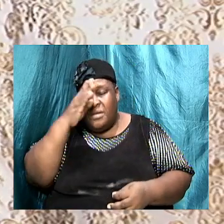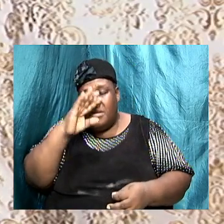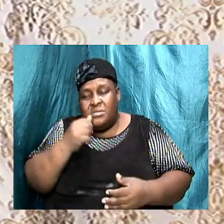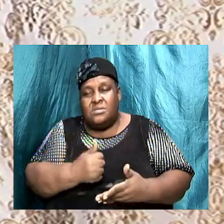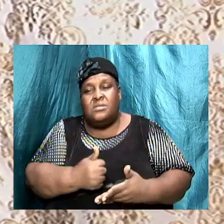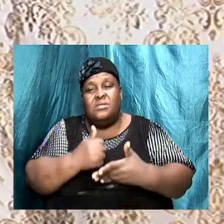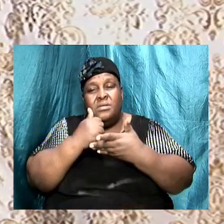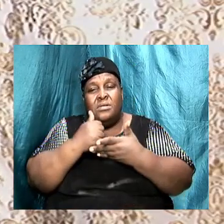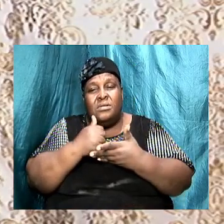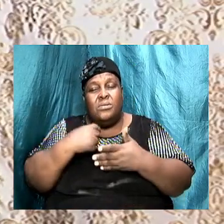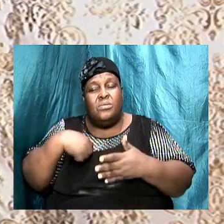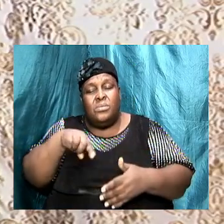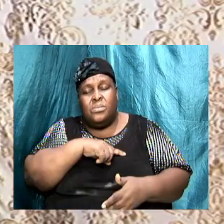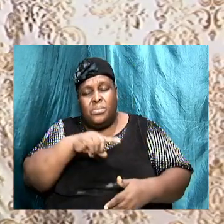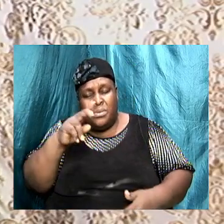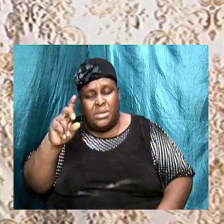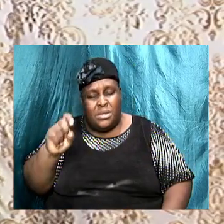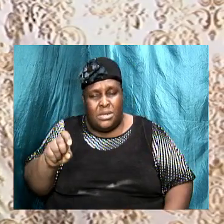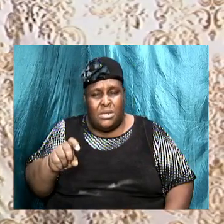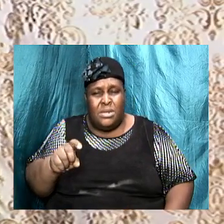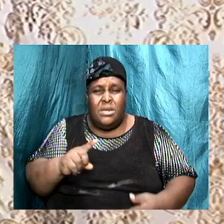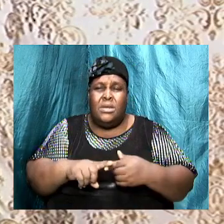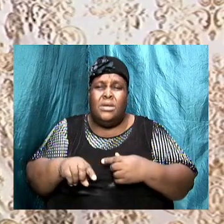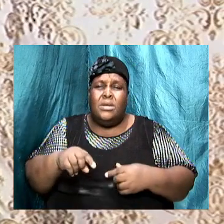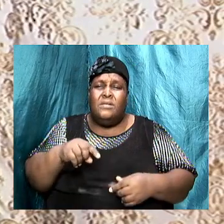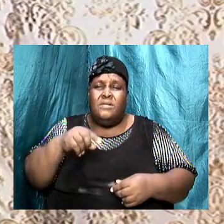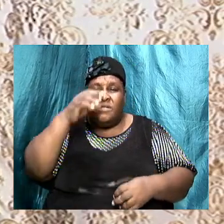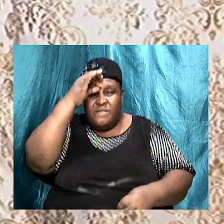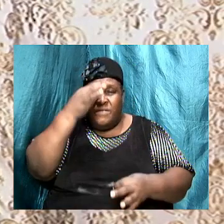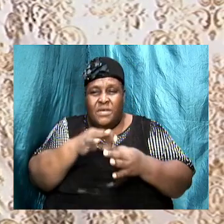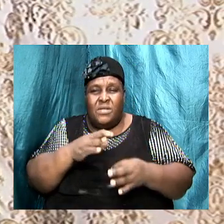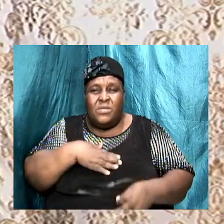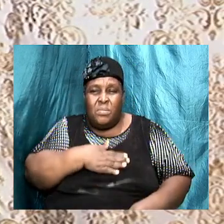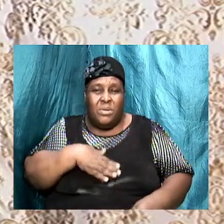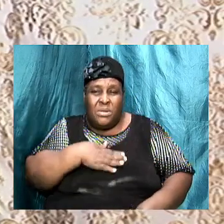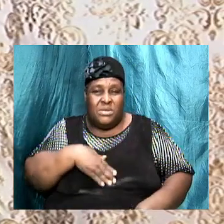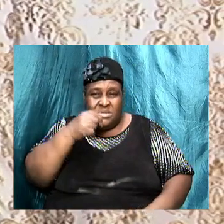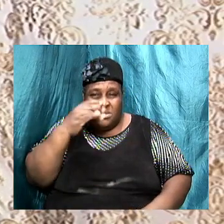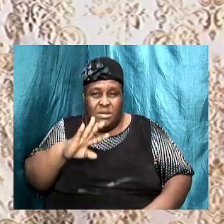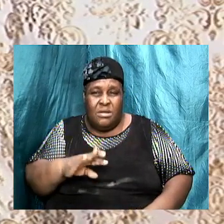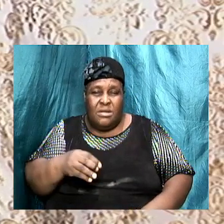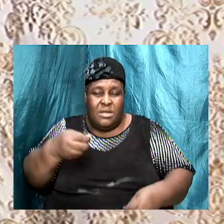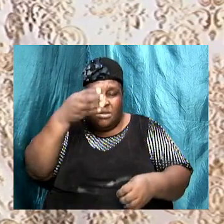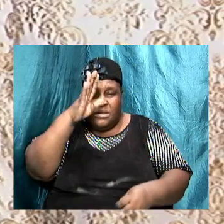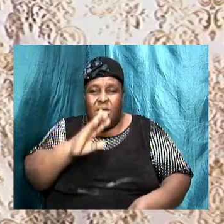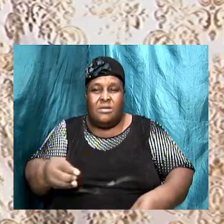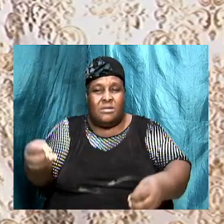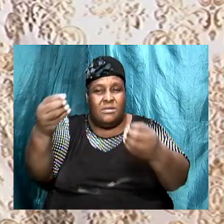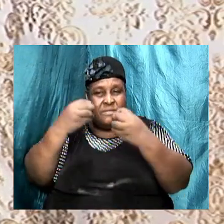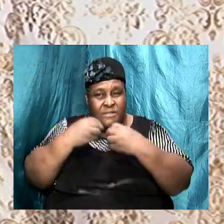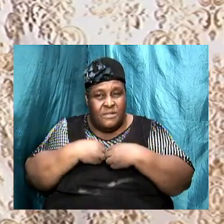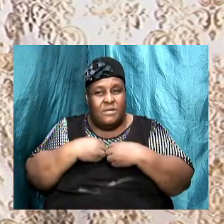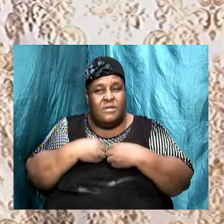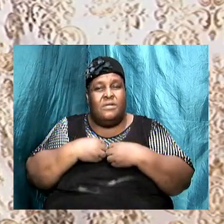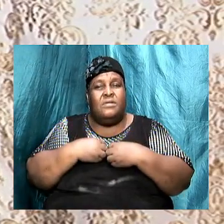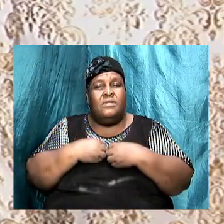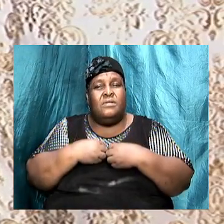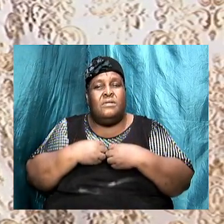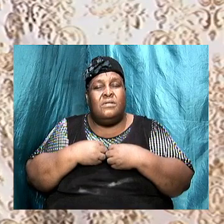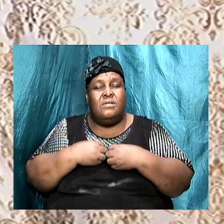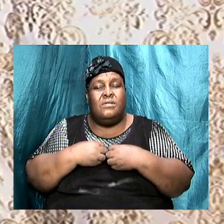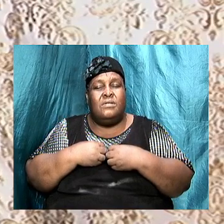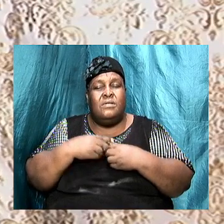need faith to please him, and he gave it to us. We need faith for